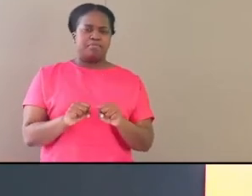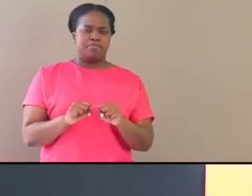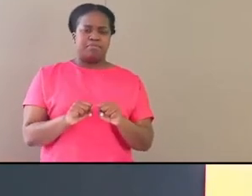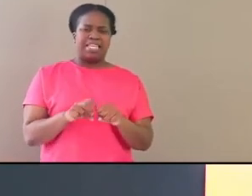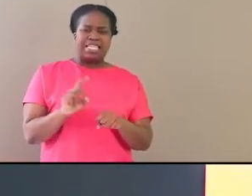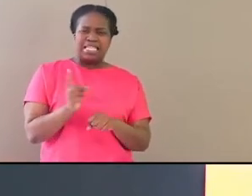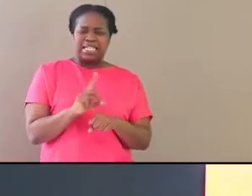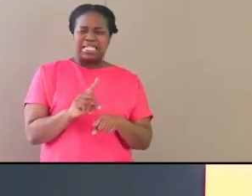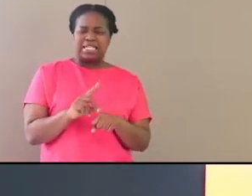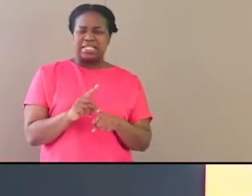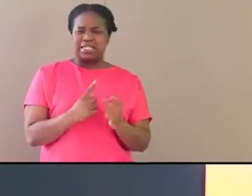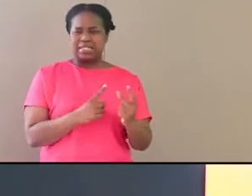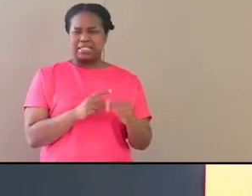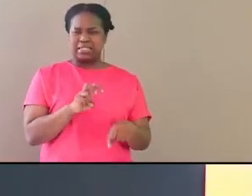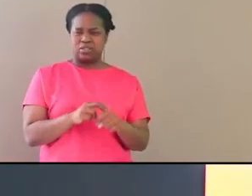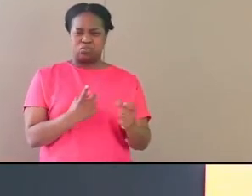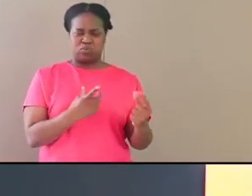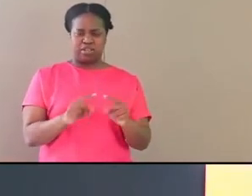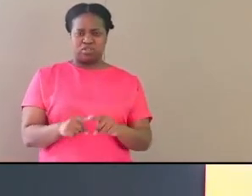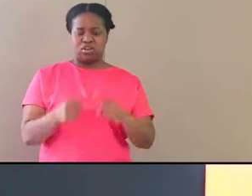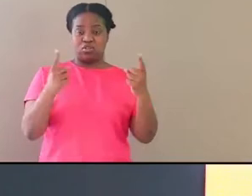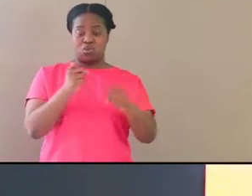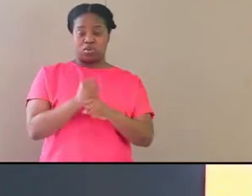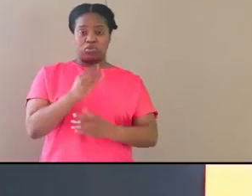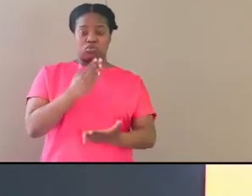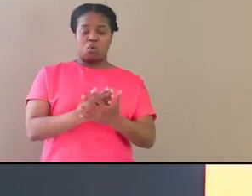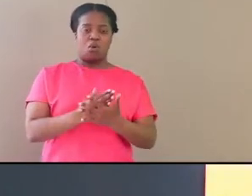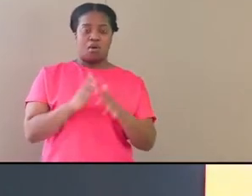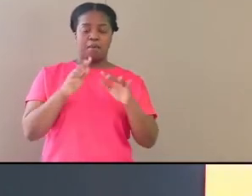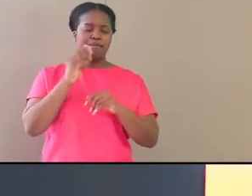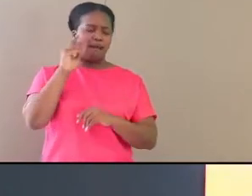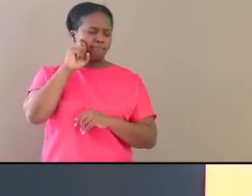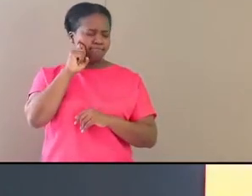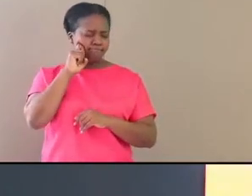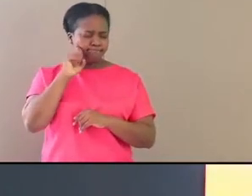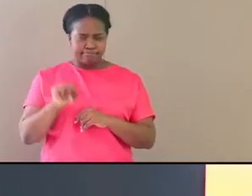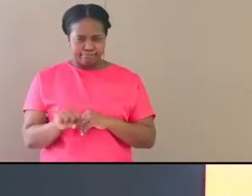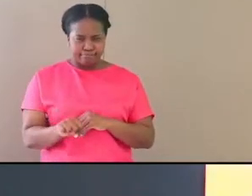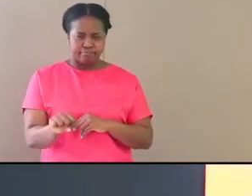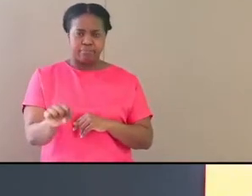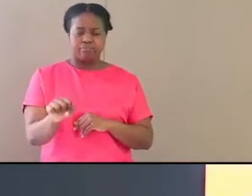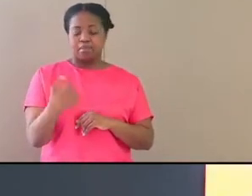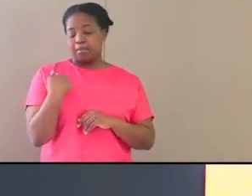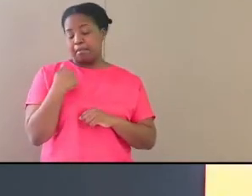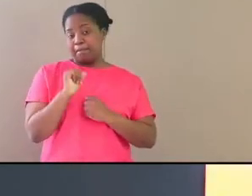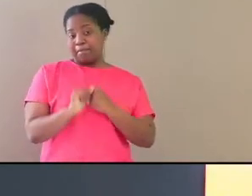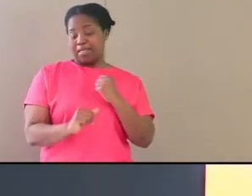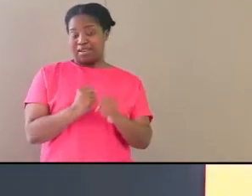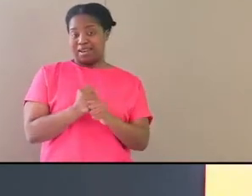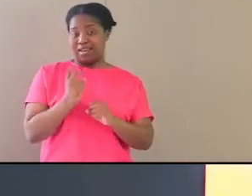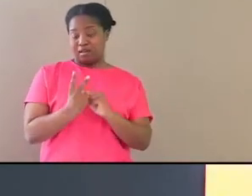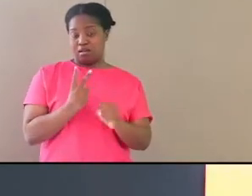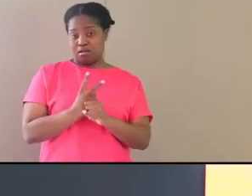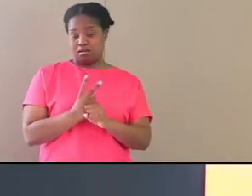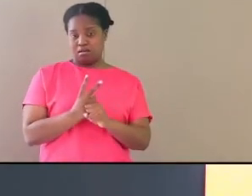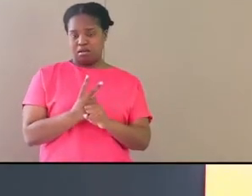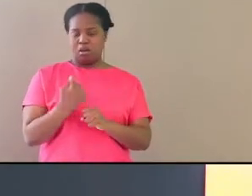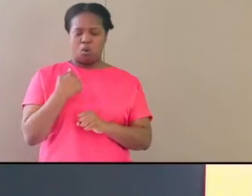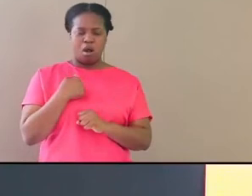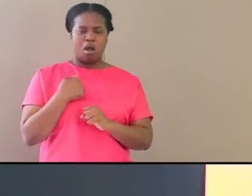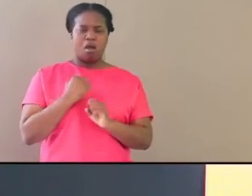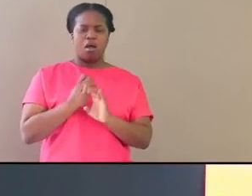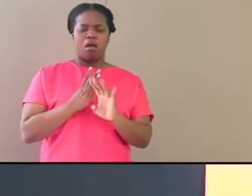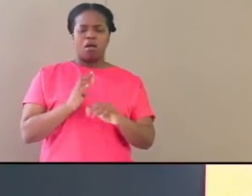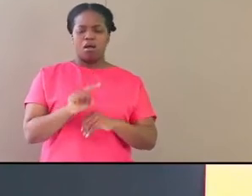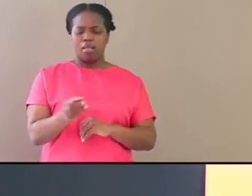we need to do differently to make sure that the challenges that we had in the past month should never, ever occur again.